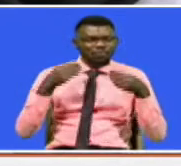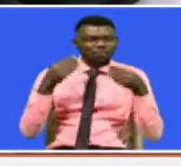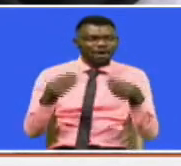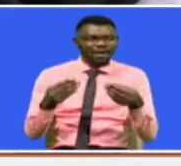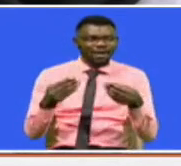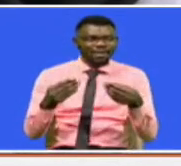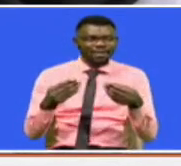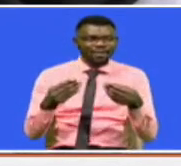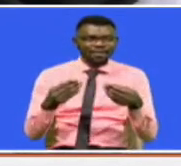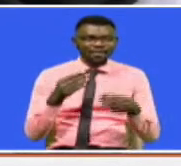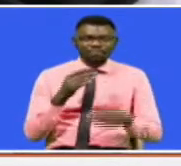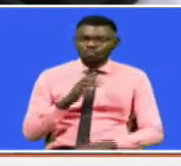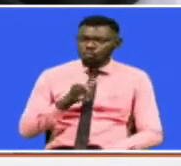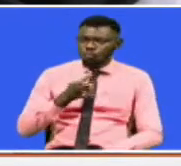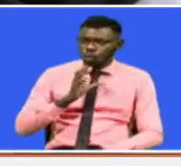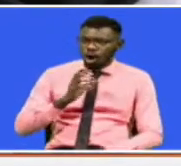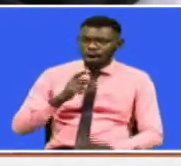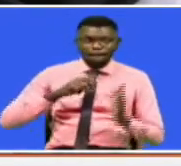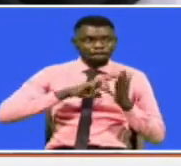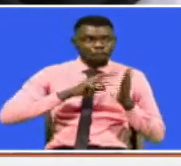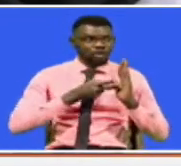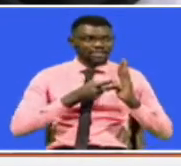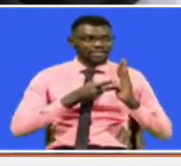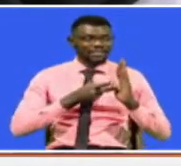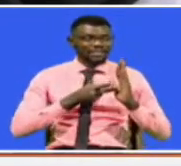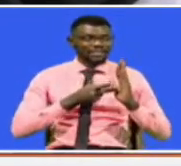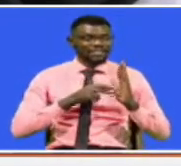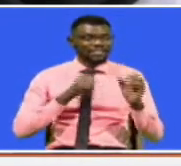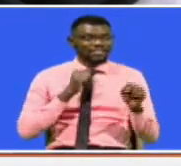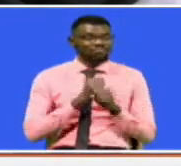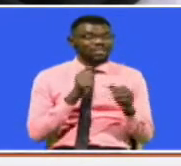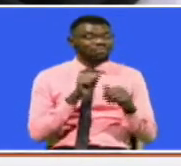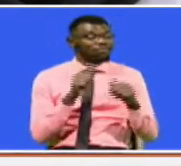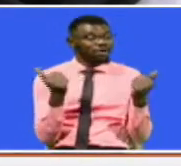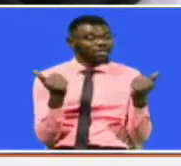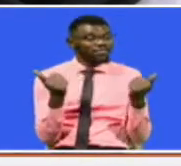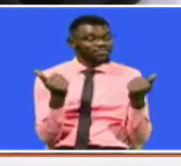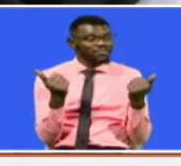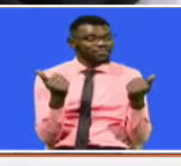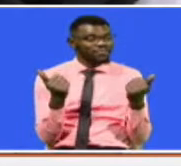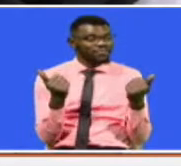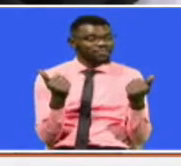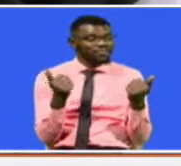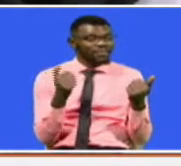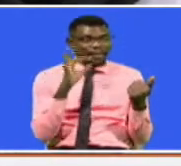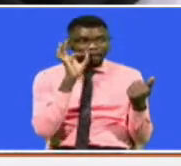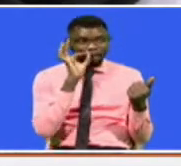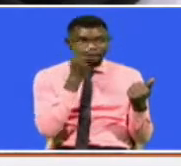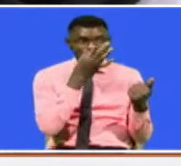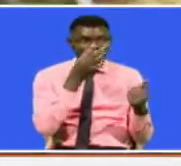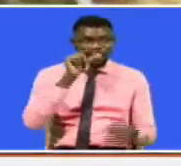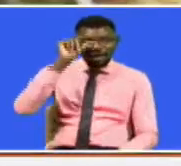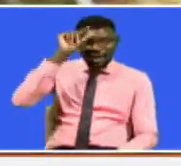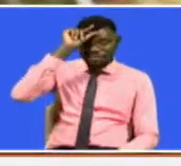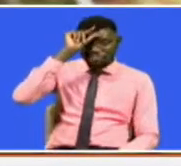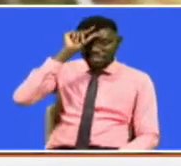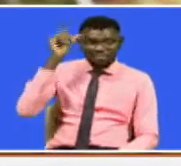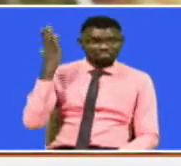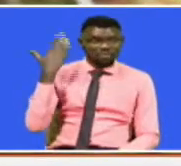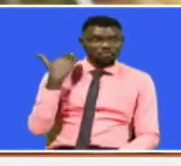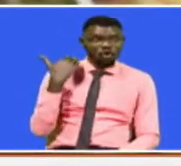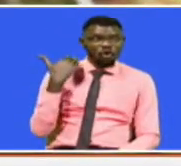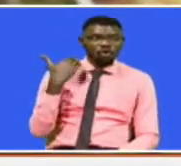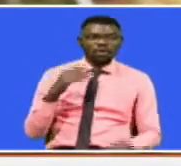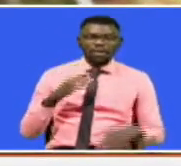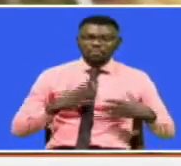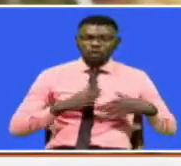Soil Your Water Project comes to mind. This is a space where Kibaki administration settled